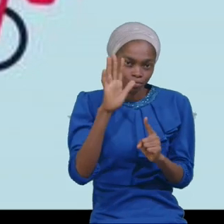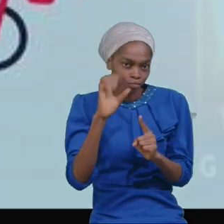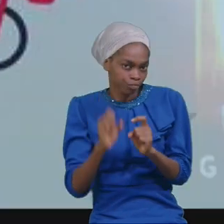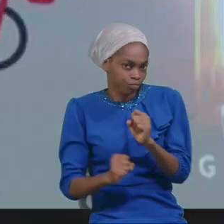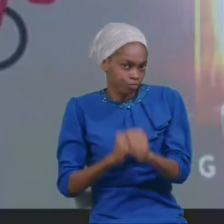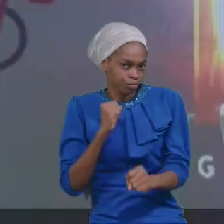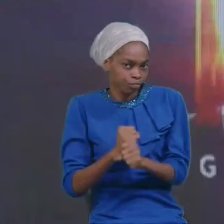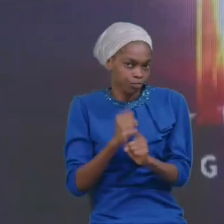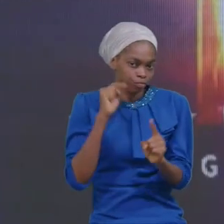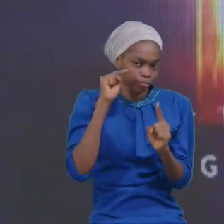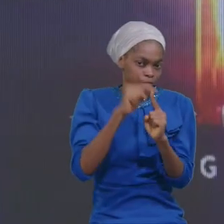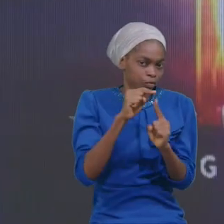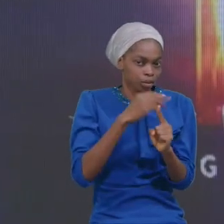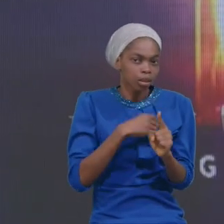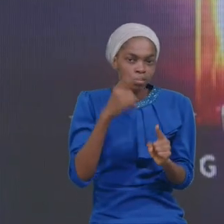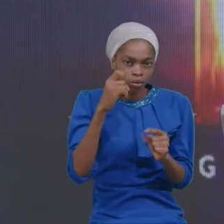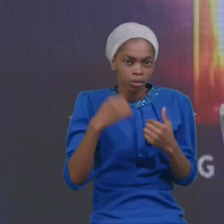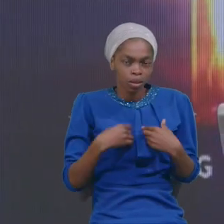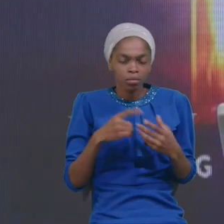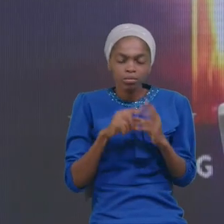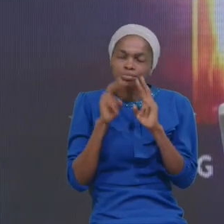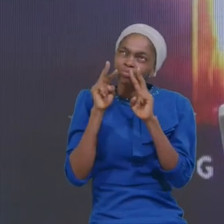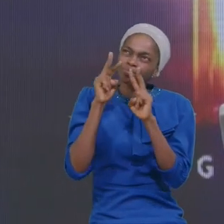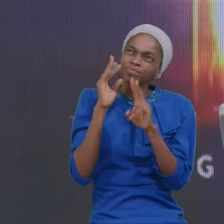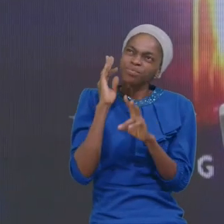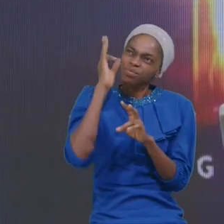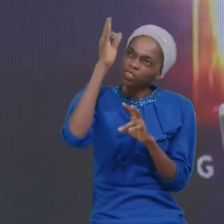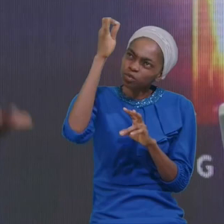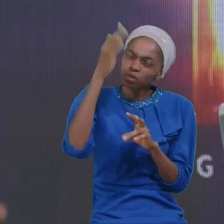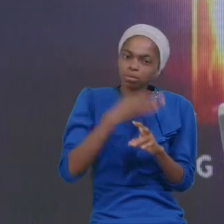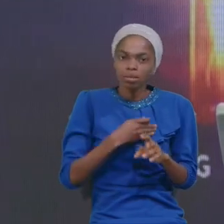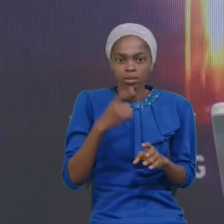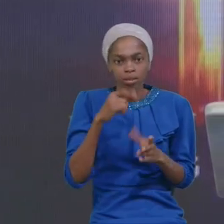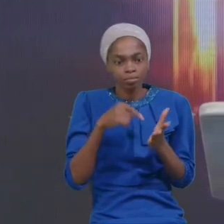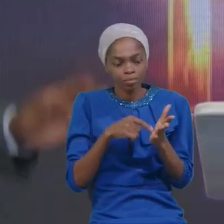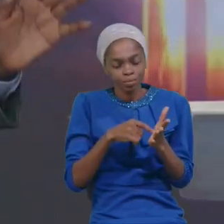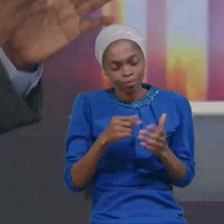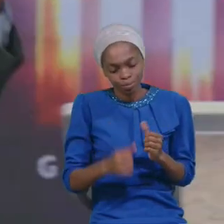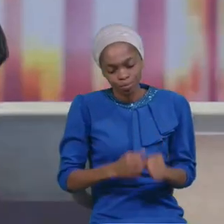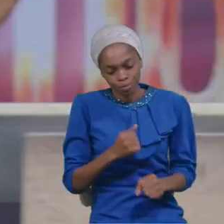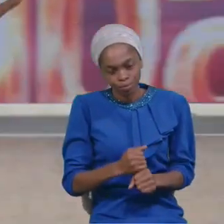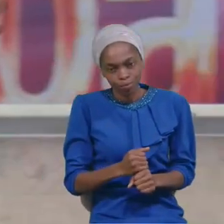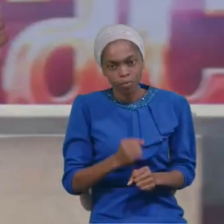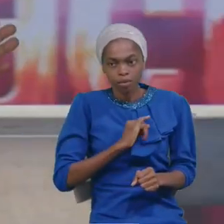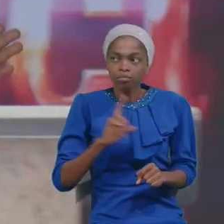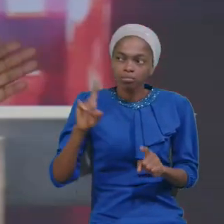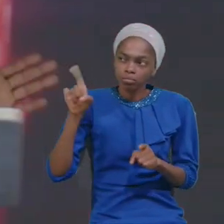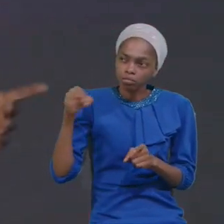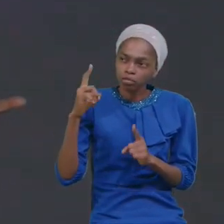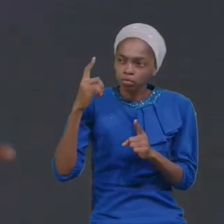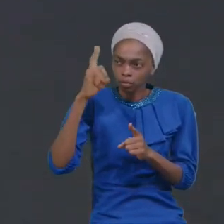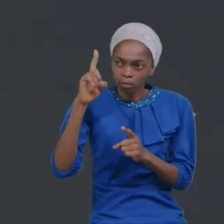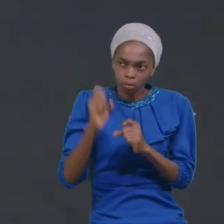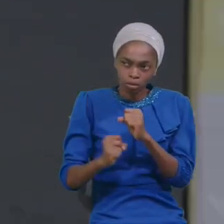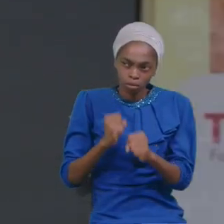my goal for 1 year, 2 years, 5 years, 10 years. And if that is where I